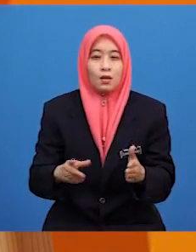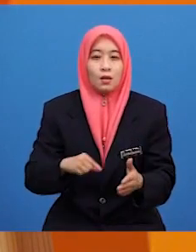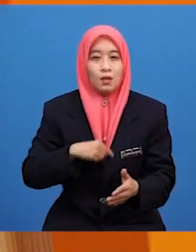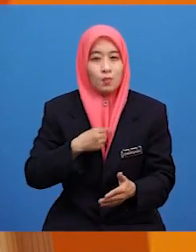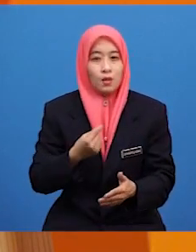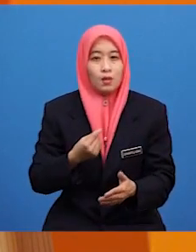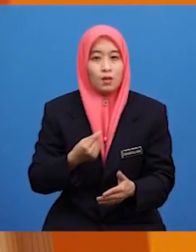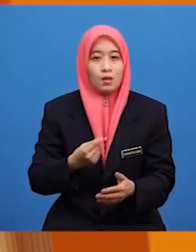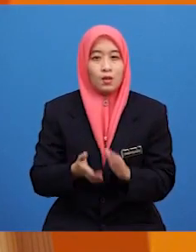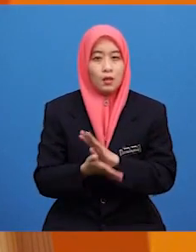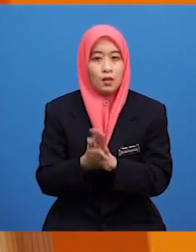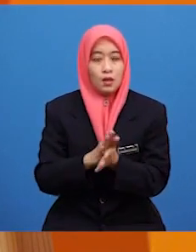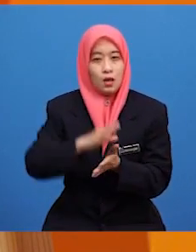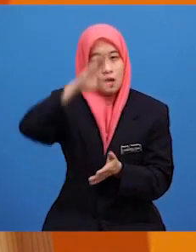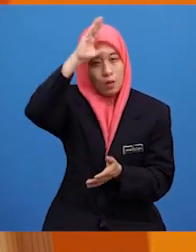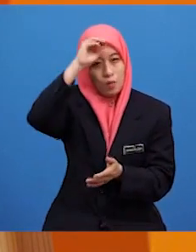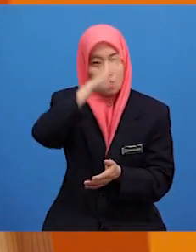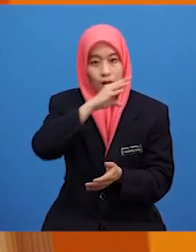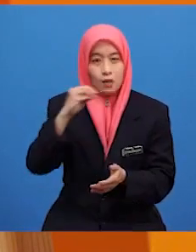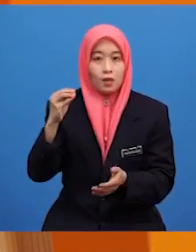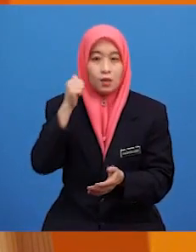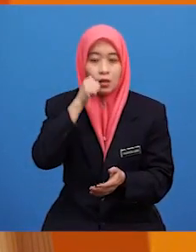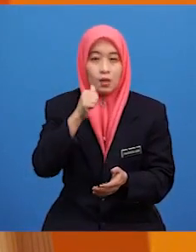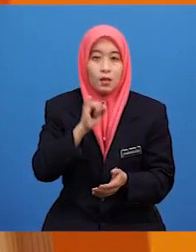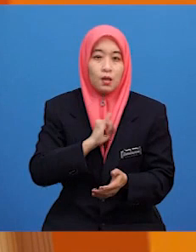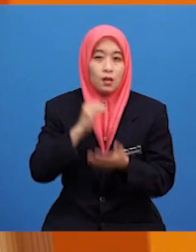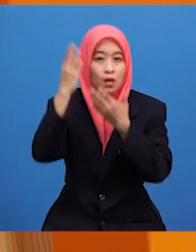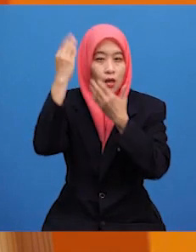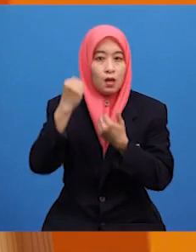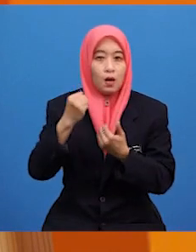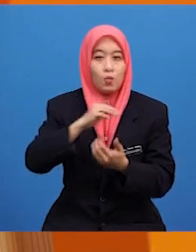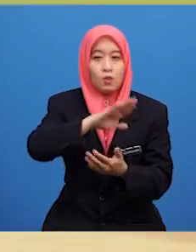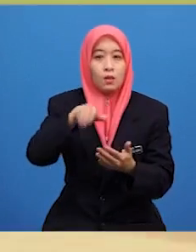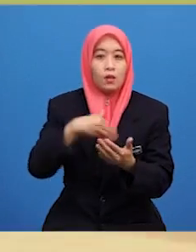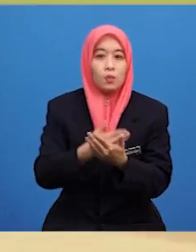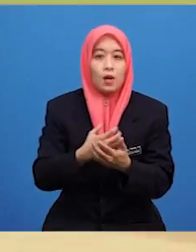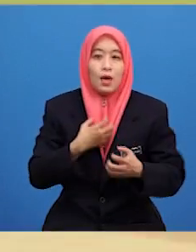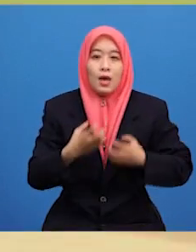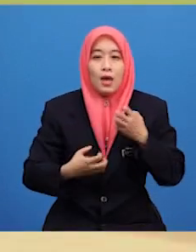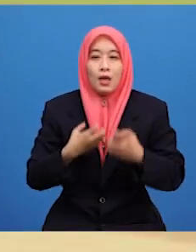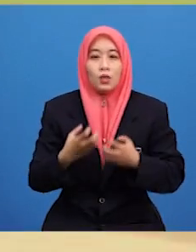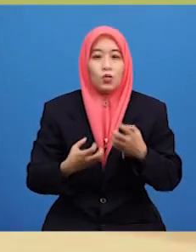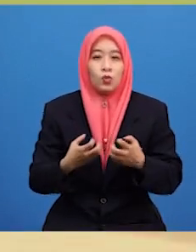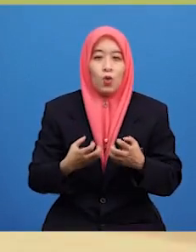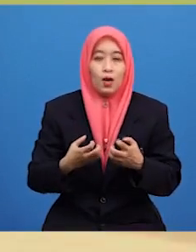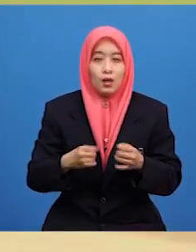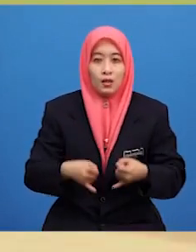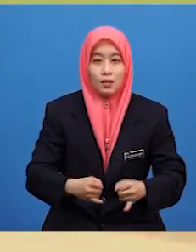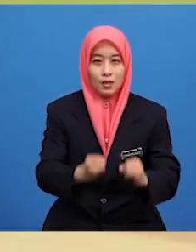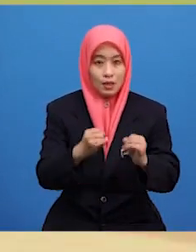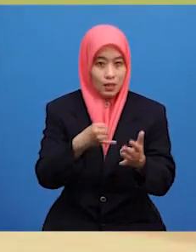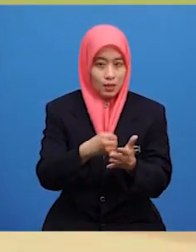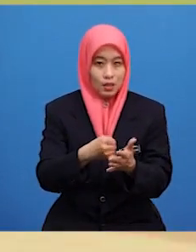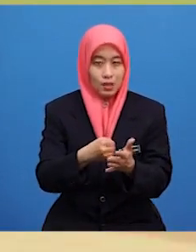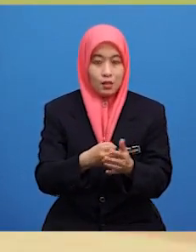boys and girls, we hope you have enjoyed this journey with us too. Until we meet again another